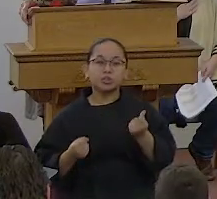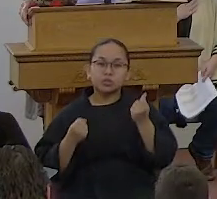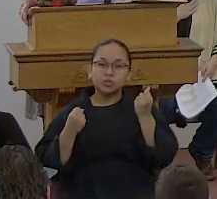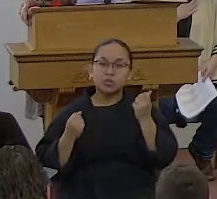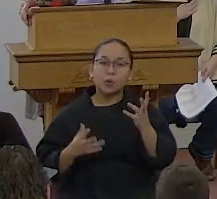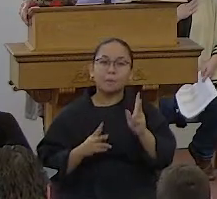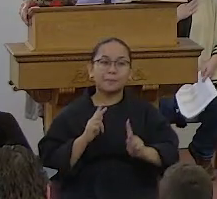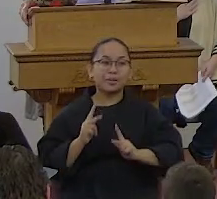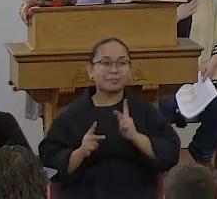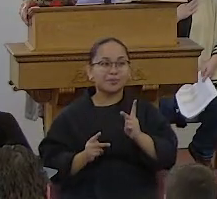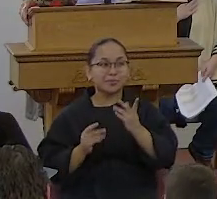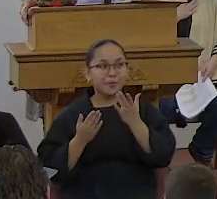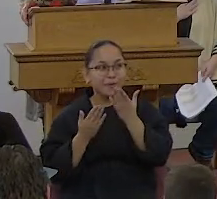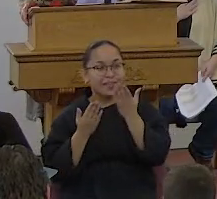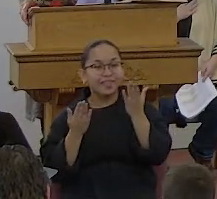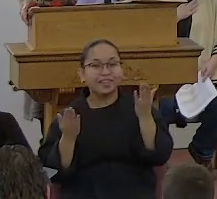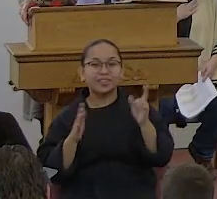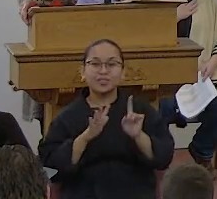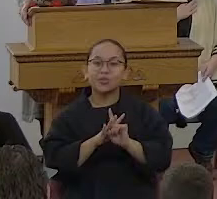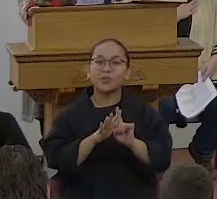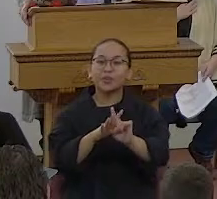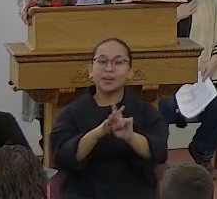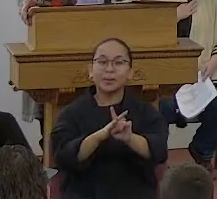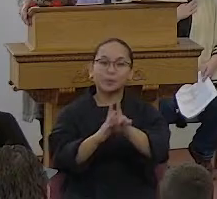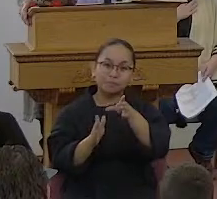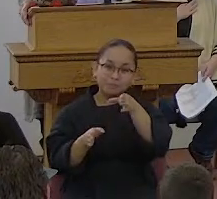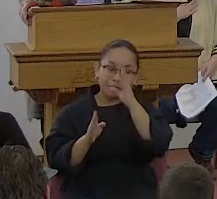attention and caring.